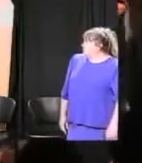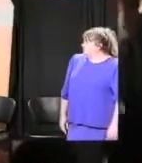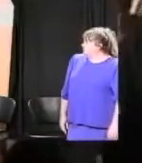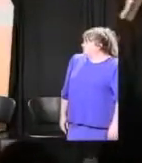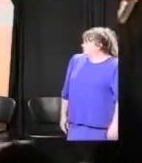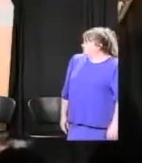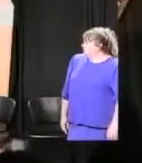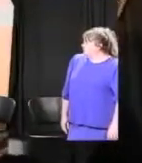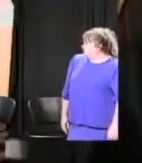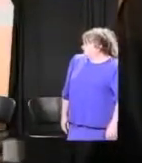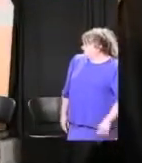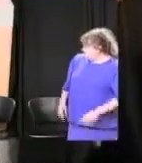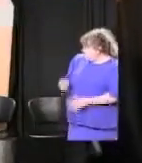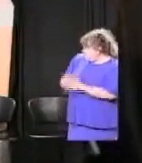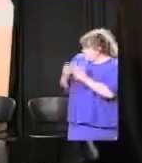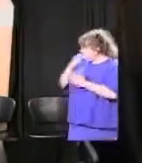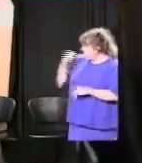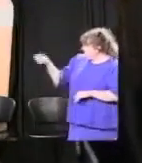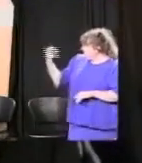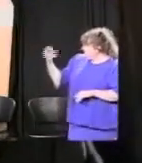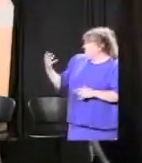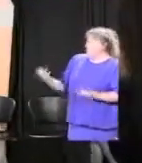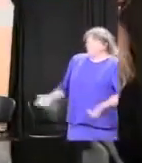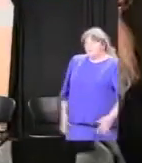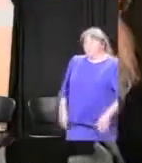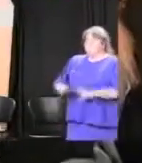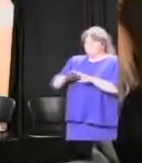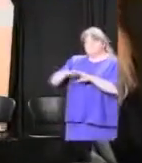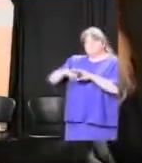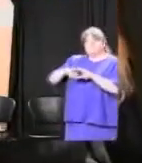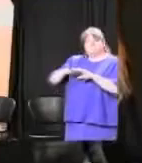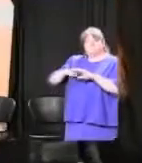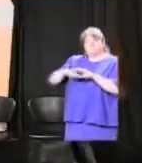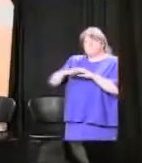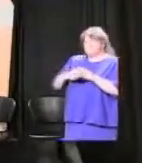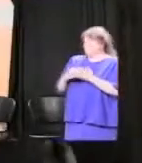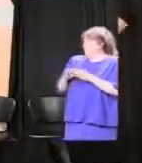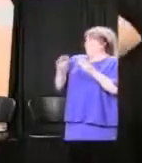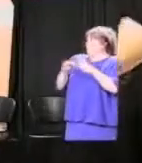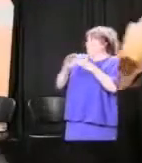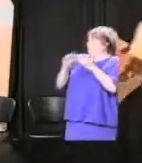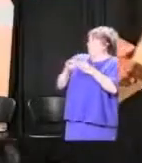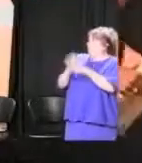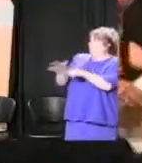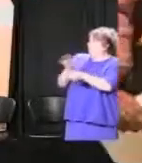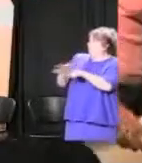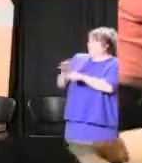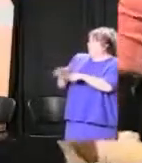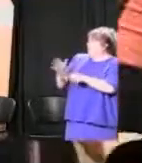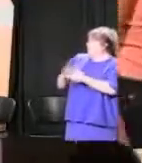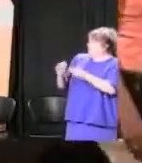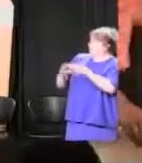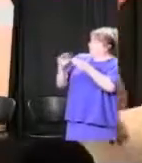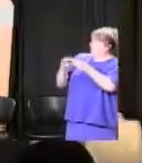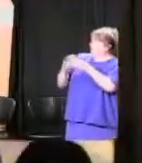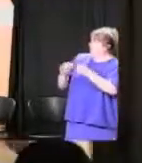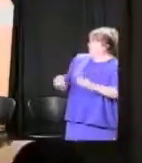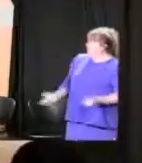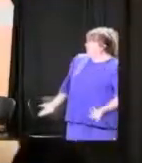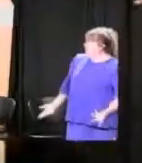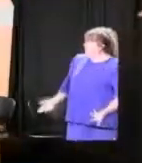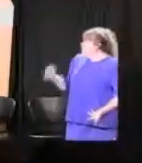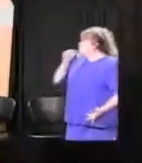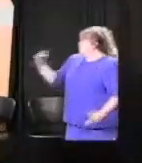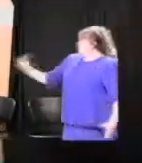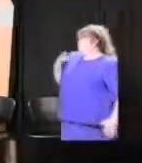you just read? Blah, blah, blah, blah, blah, blah, blah, blah, blah, blah, blah, blah, blah, blah, blah, blah, blah, blah, blah, blah. Don't